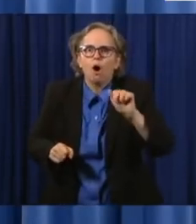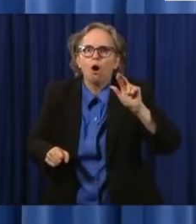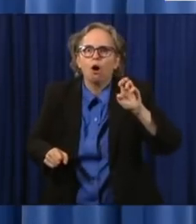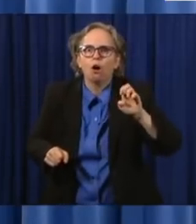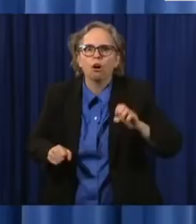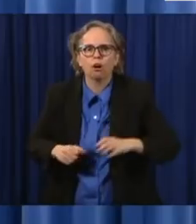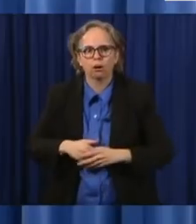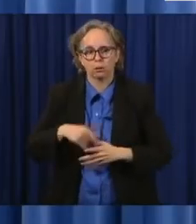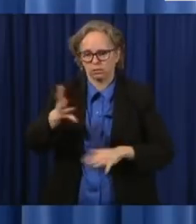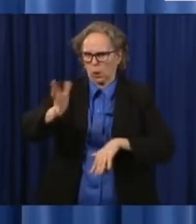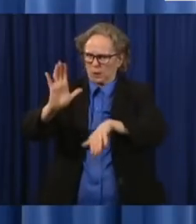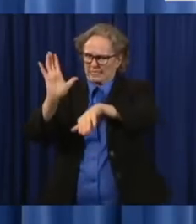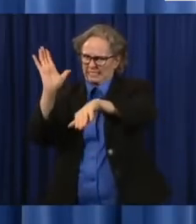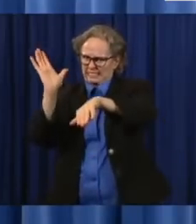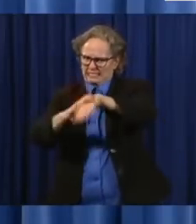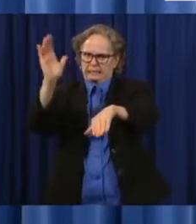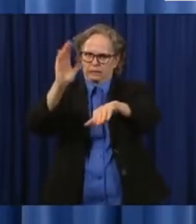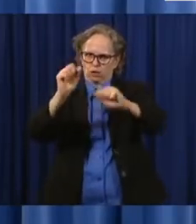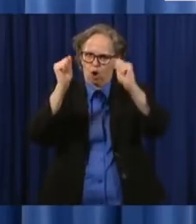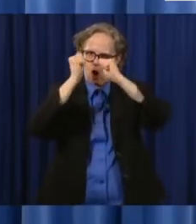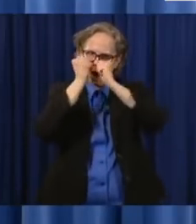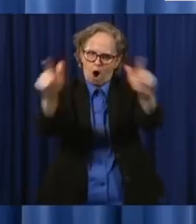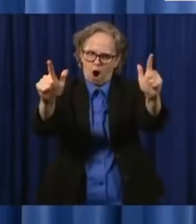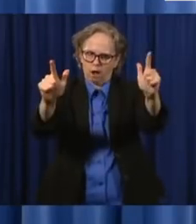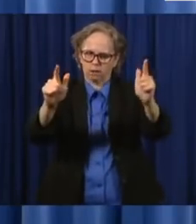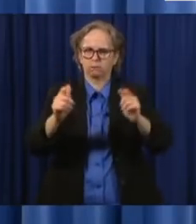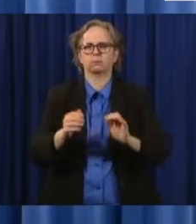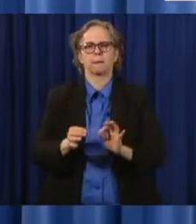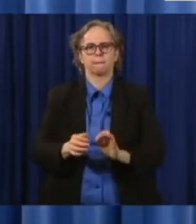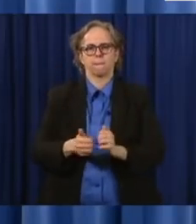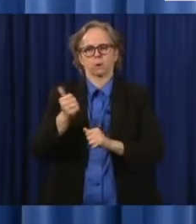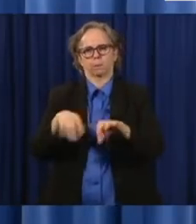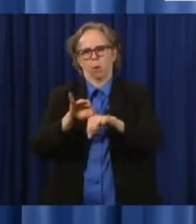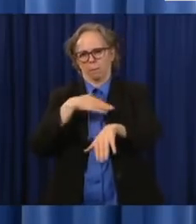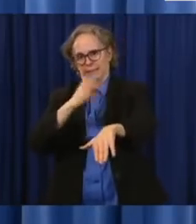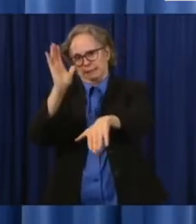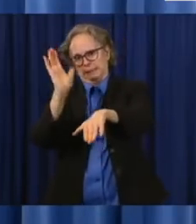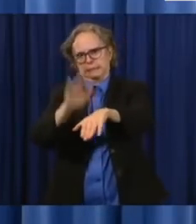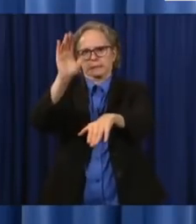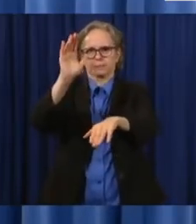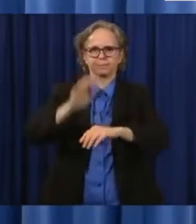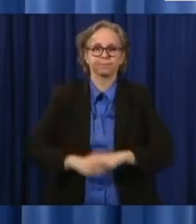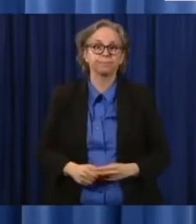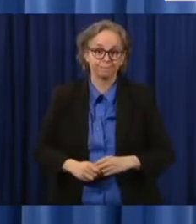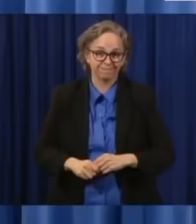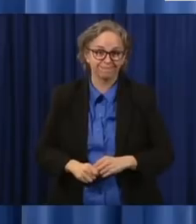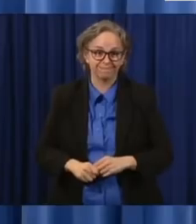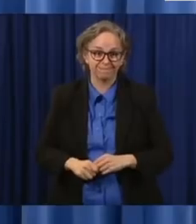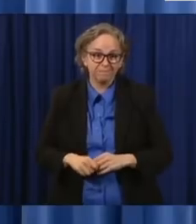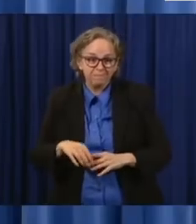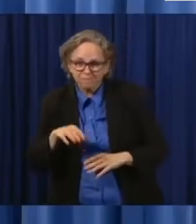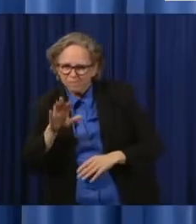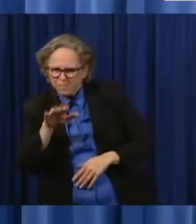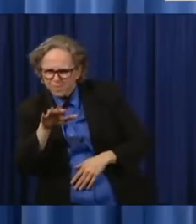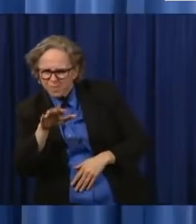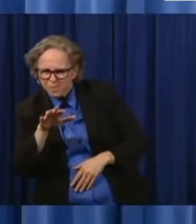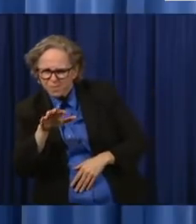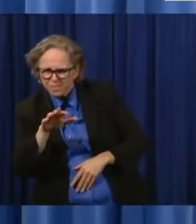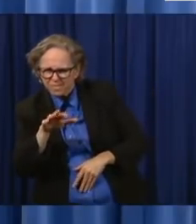everyone is, I think, the most important thing. Your order on May 14th, though, if I remember correctly, said